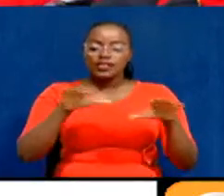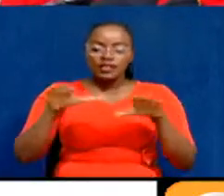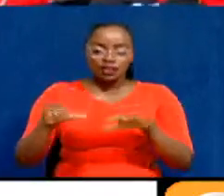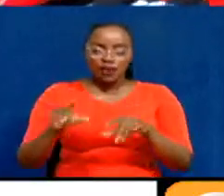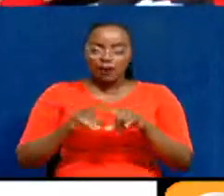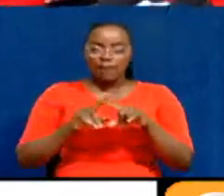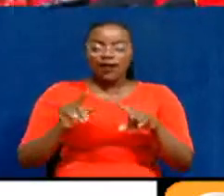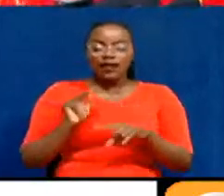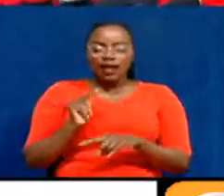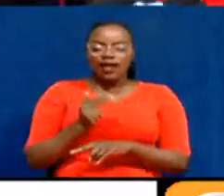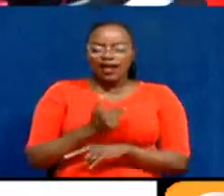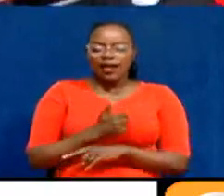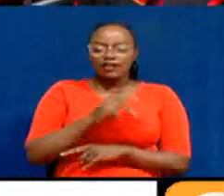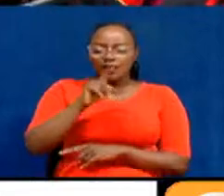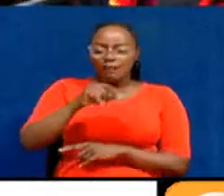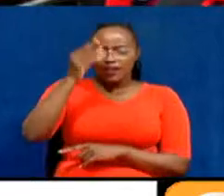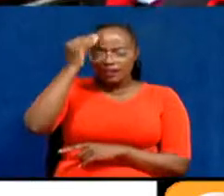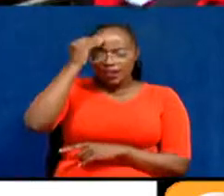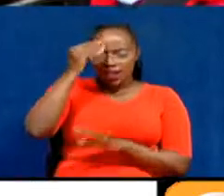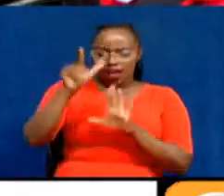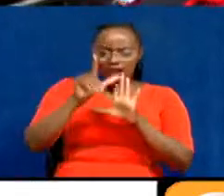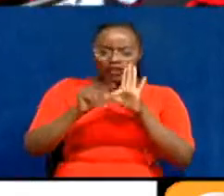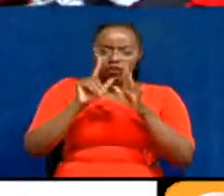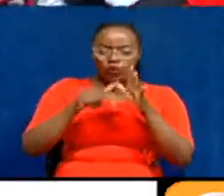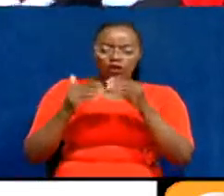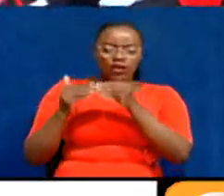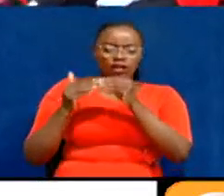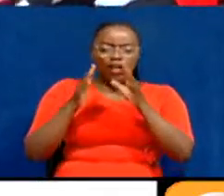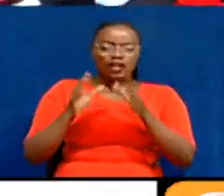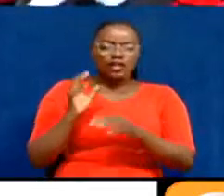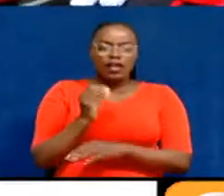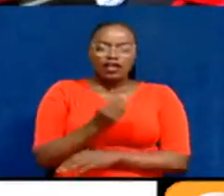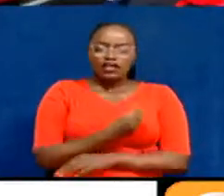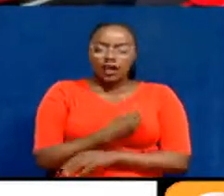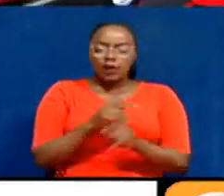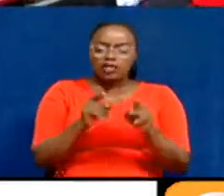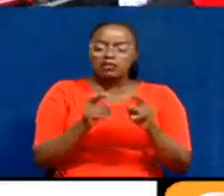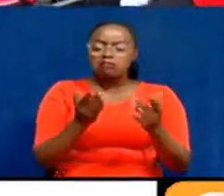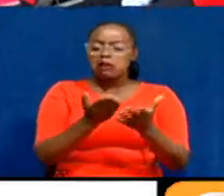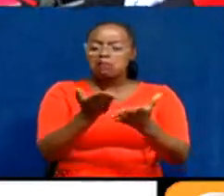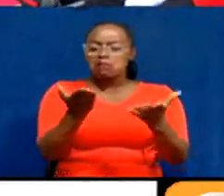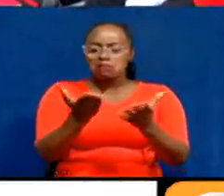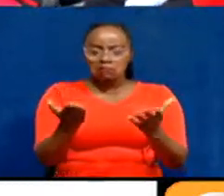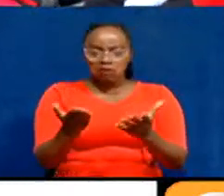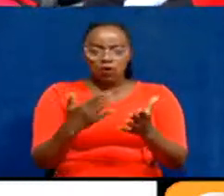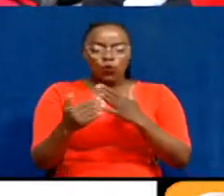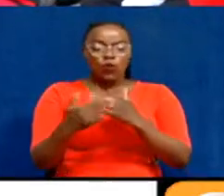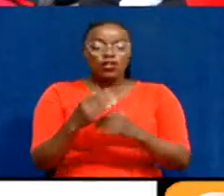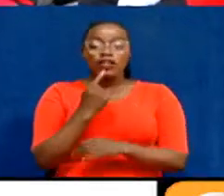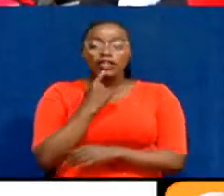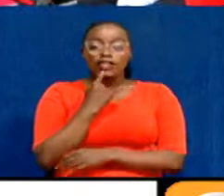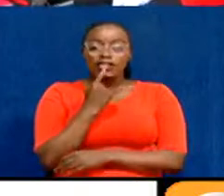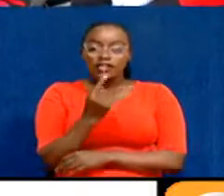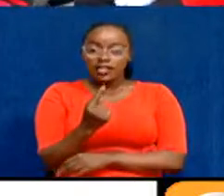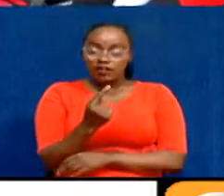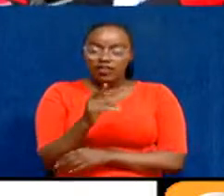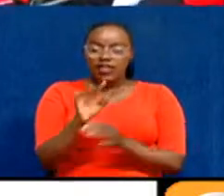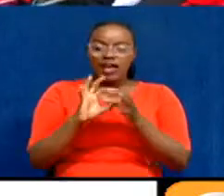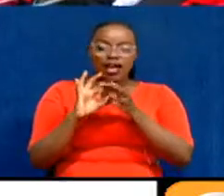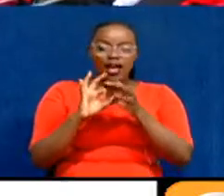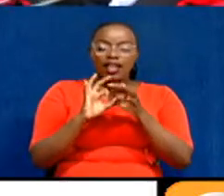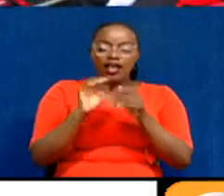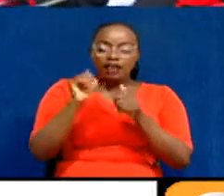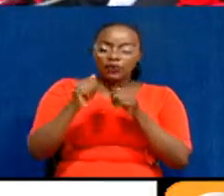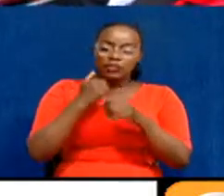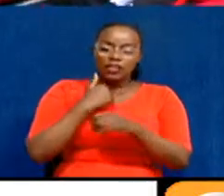think we need to learn our lessons, that our leaders, as they are, what they say, the alliances that